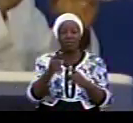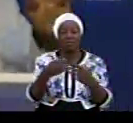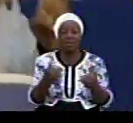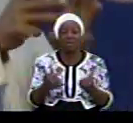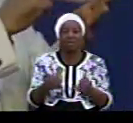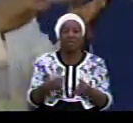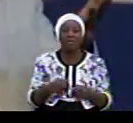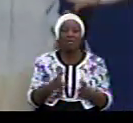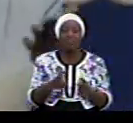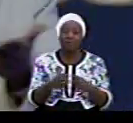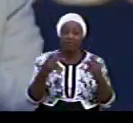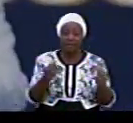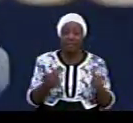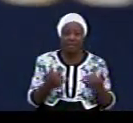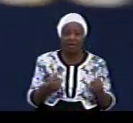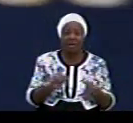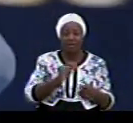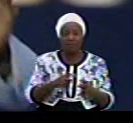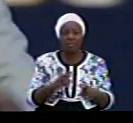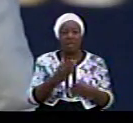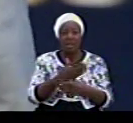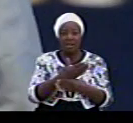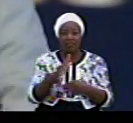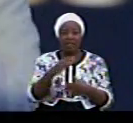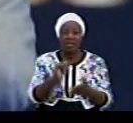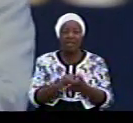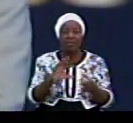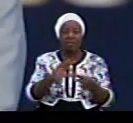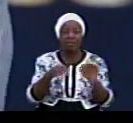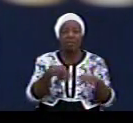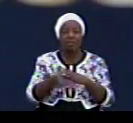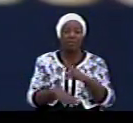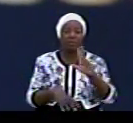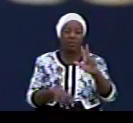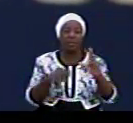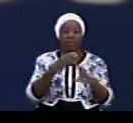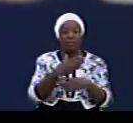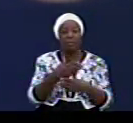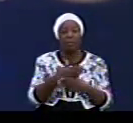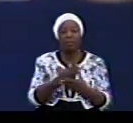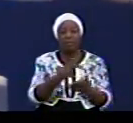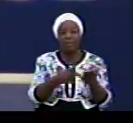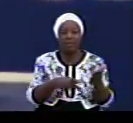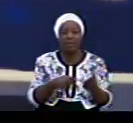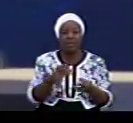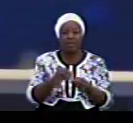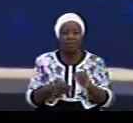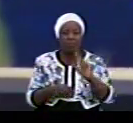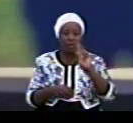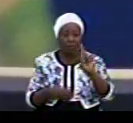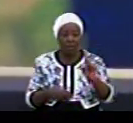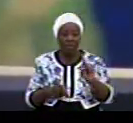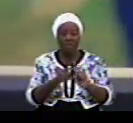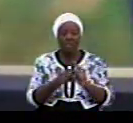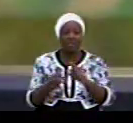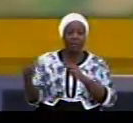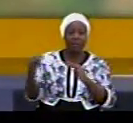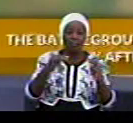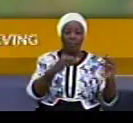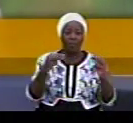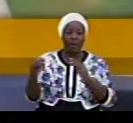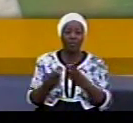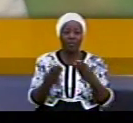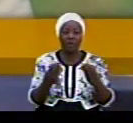briefly. I'm going to divide that story to three parts. Number one, the battleground of